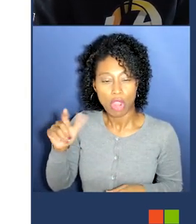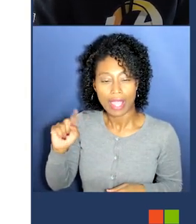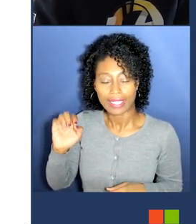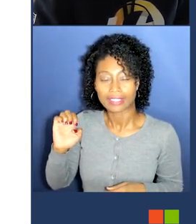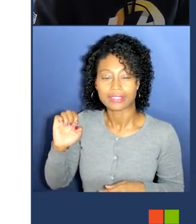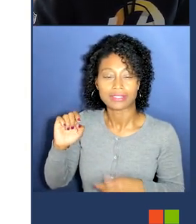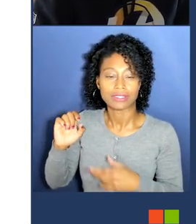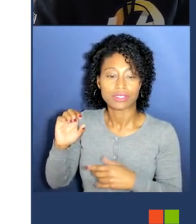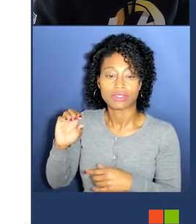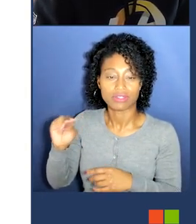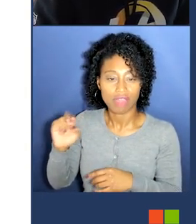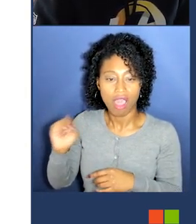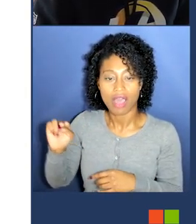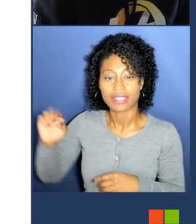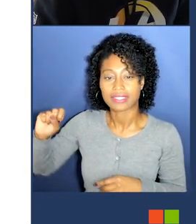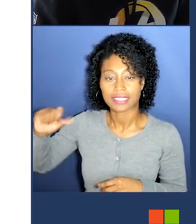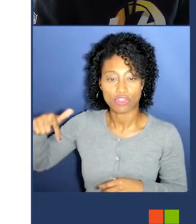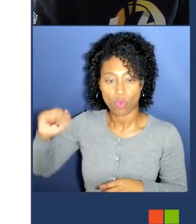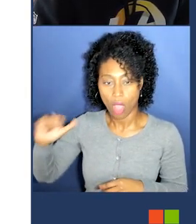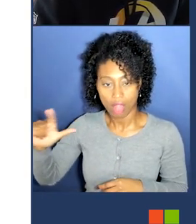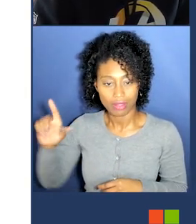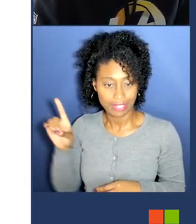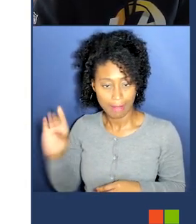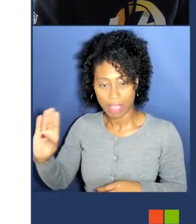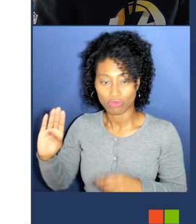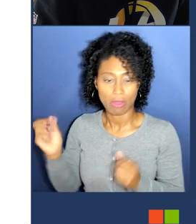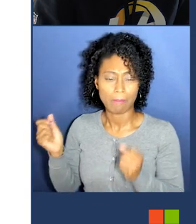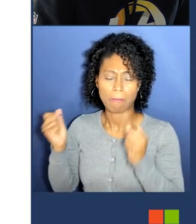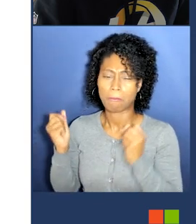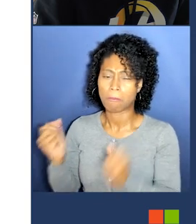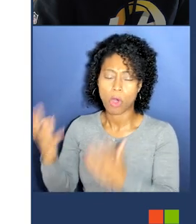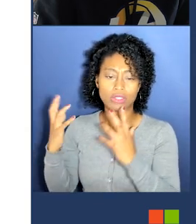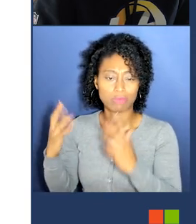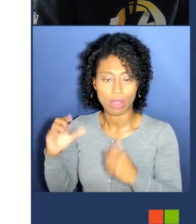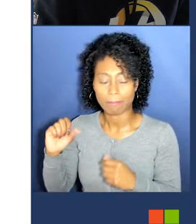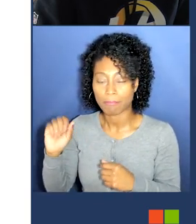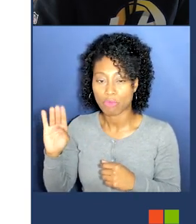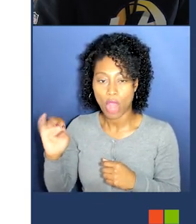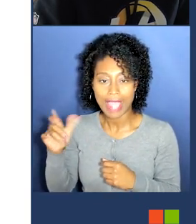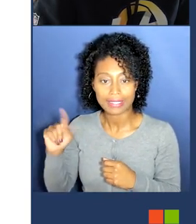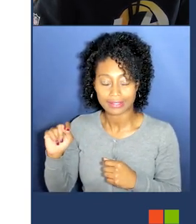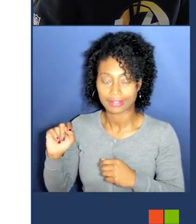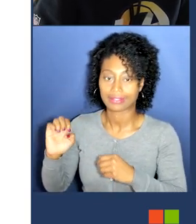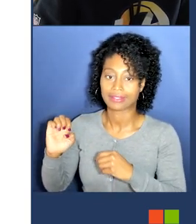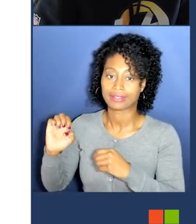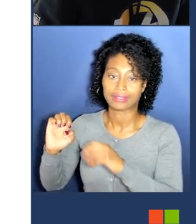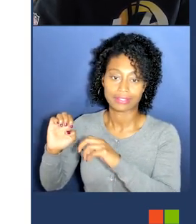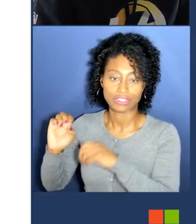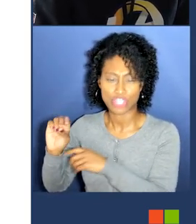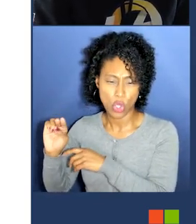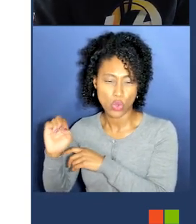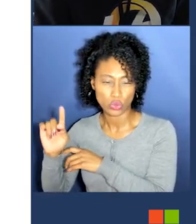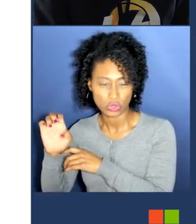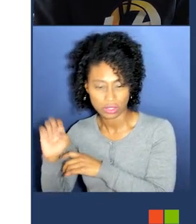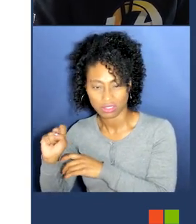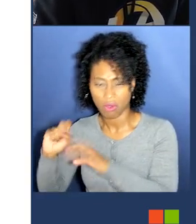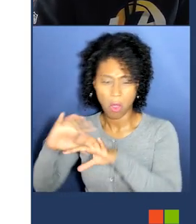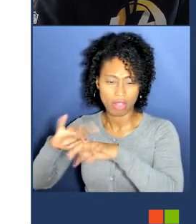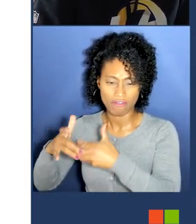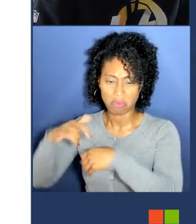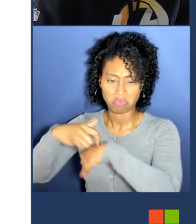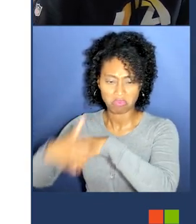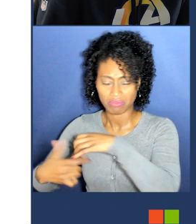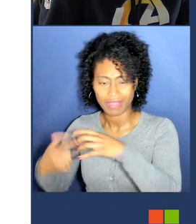can have multiple write nodes across the globe if you want, with varying consistency